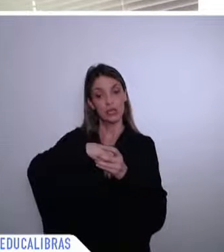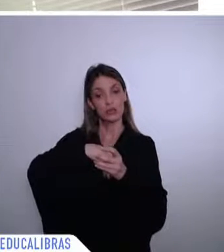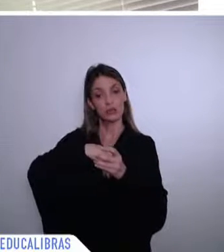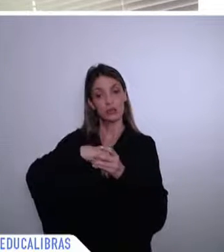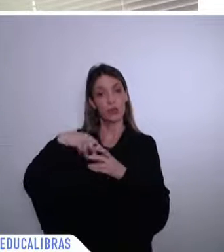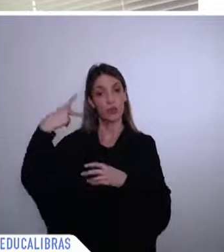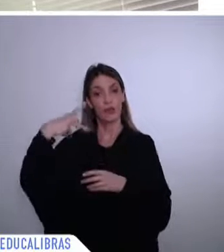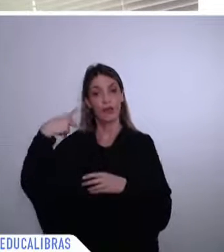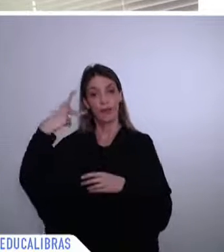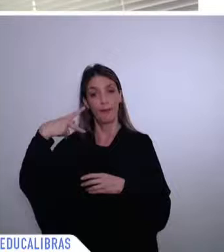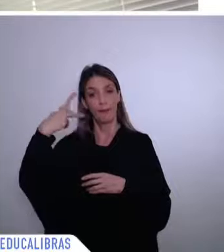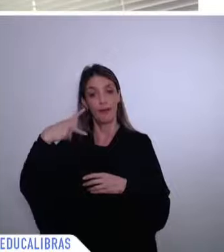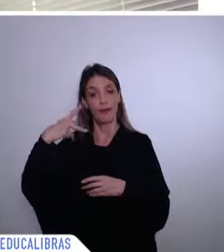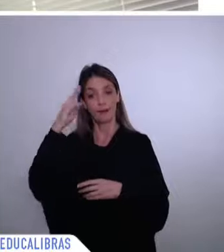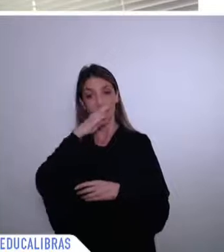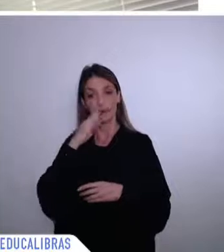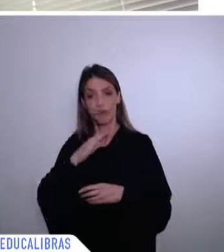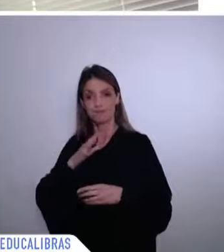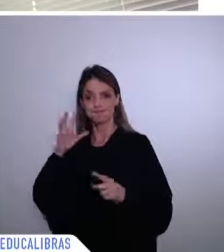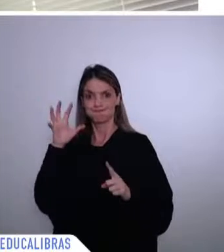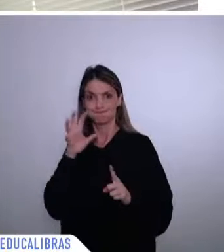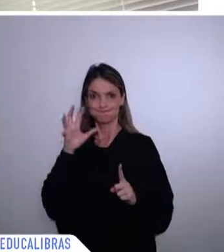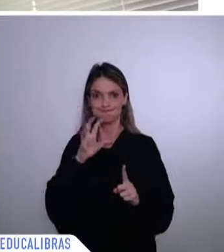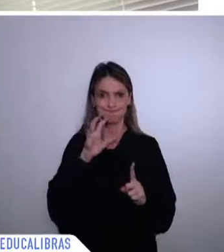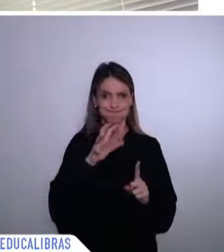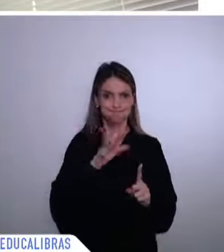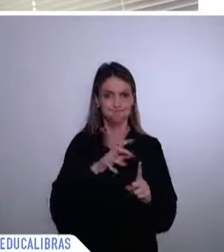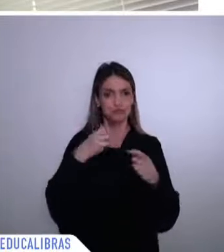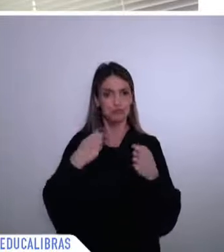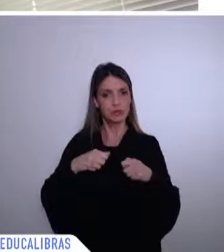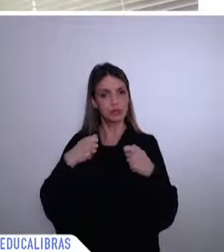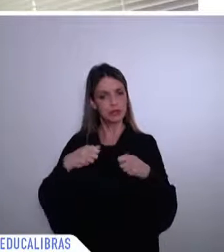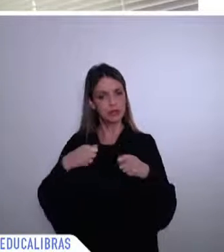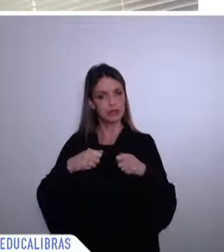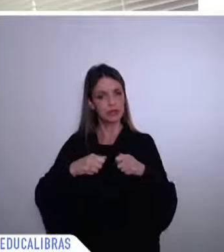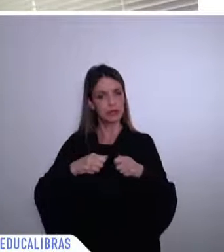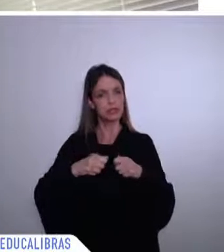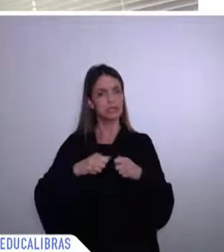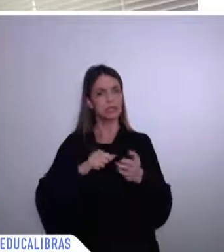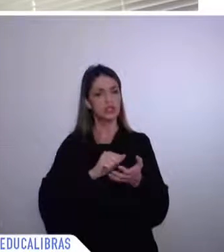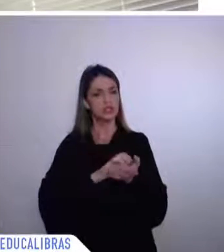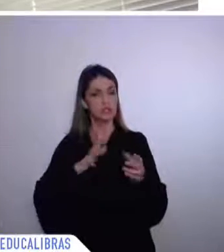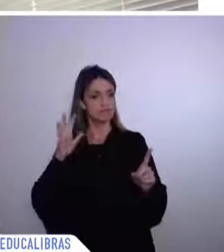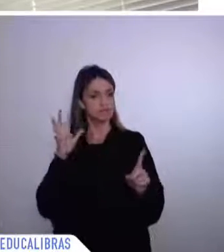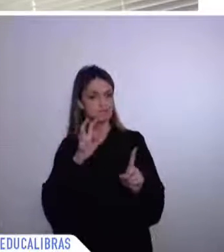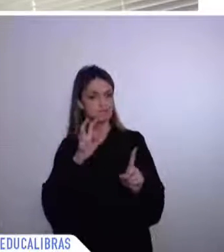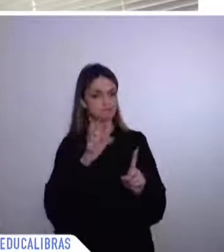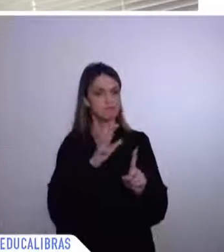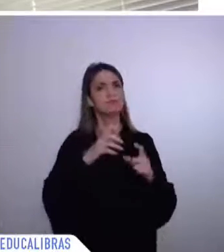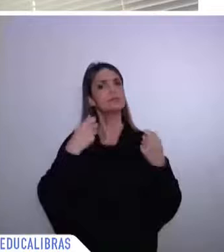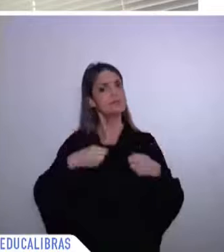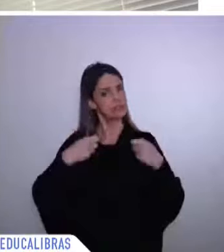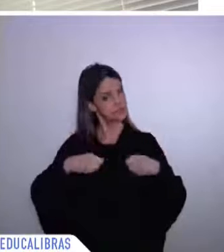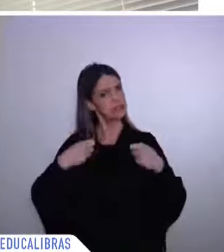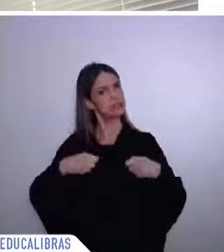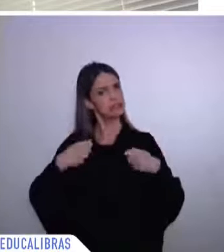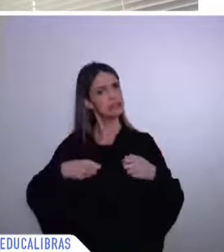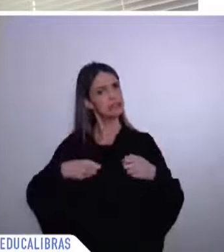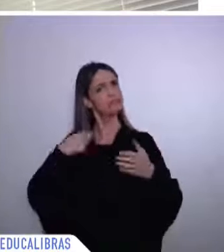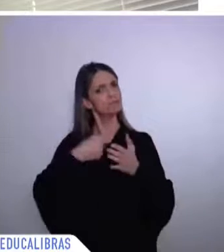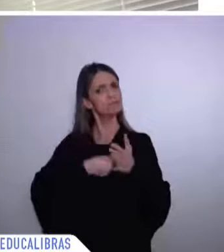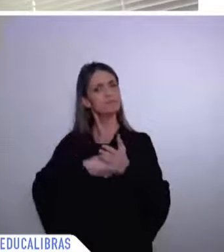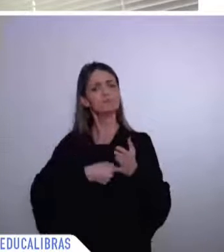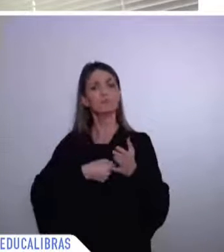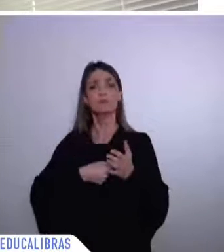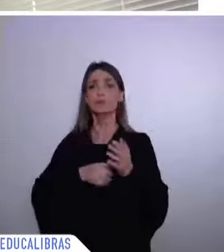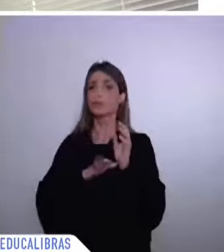within national parliaments, we have to be able to raise the pressure